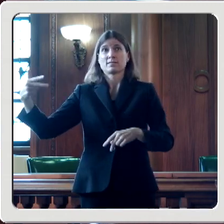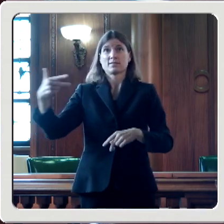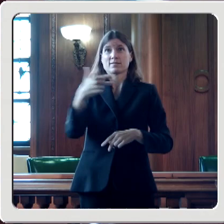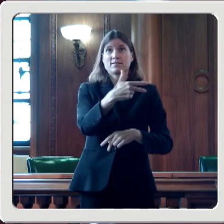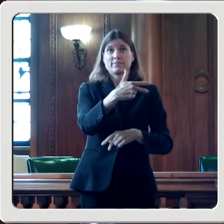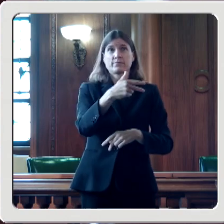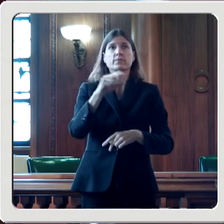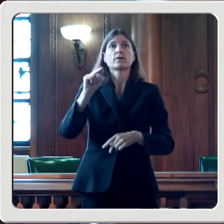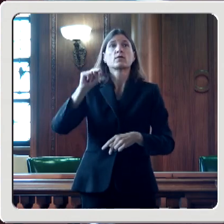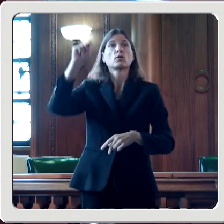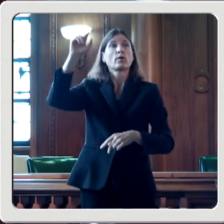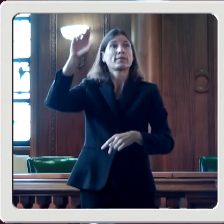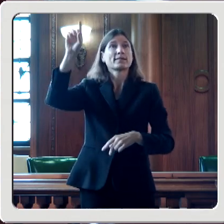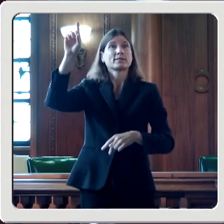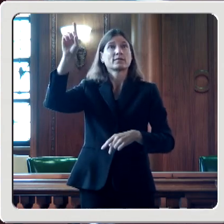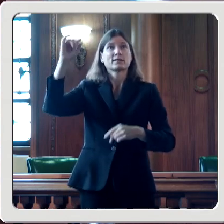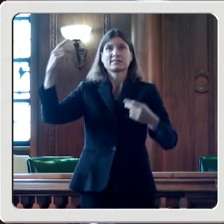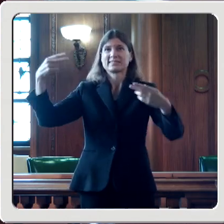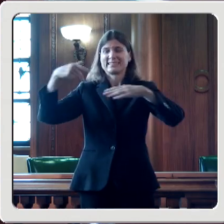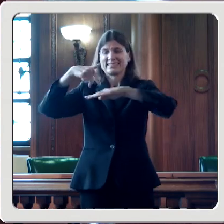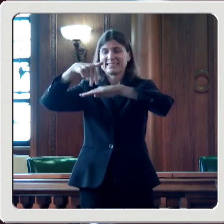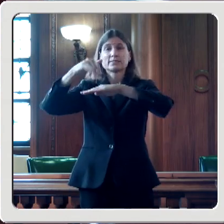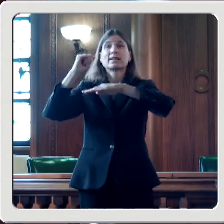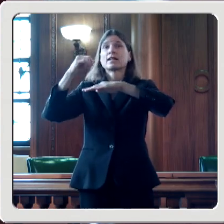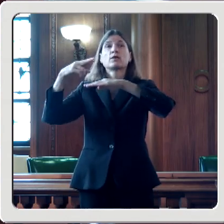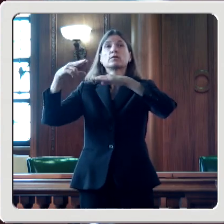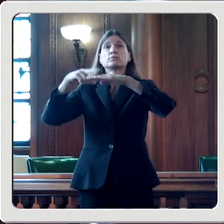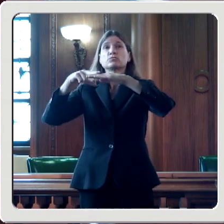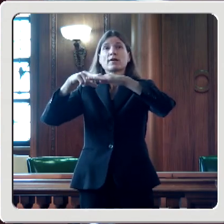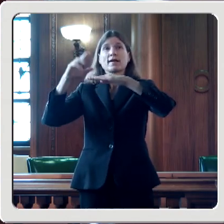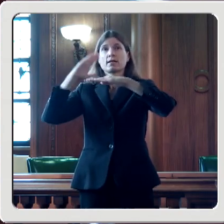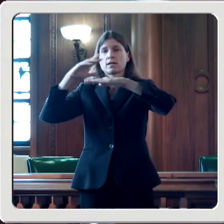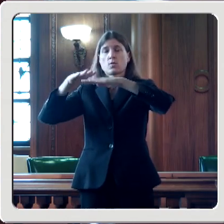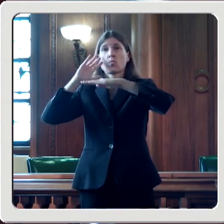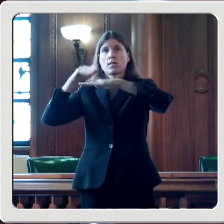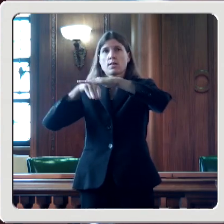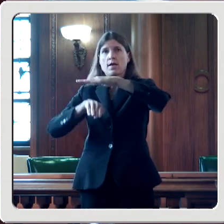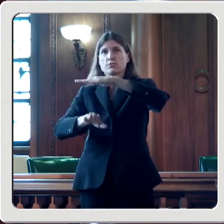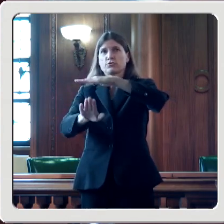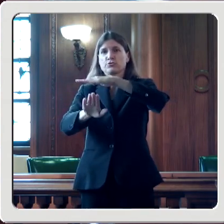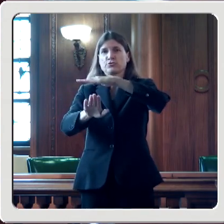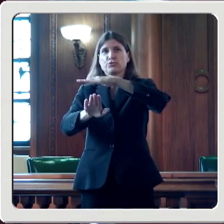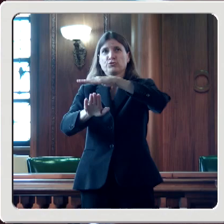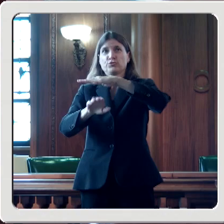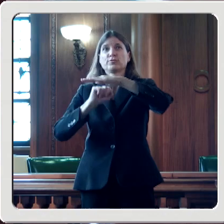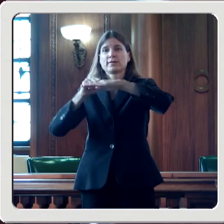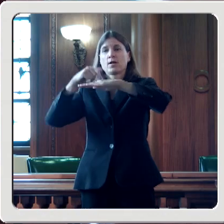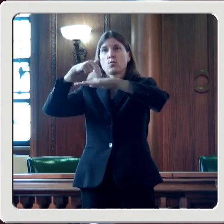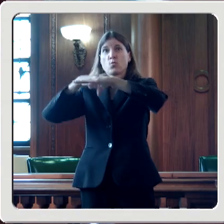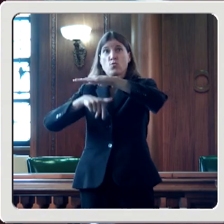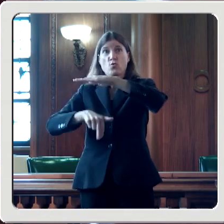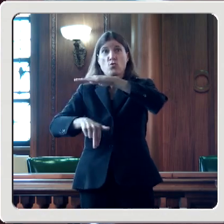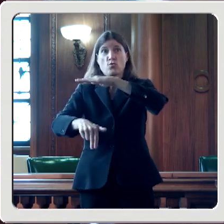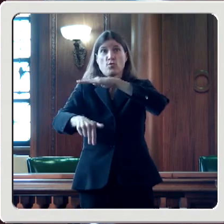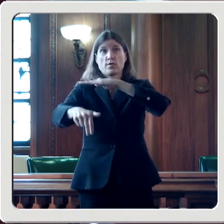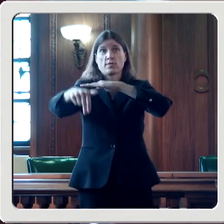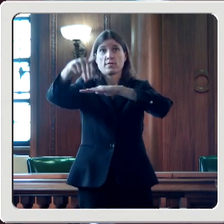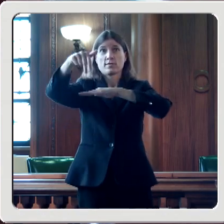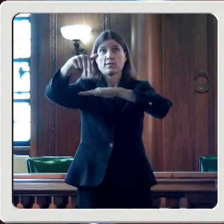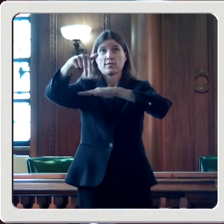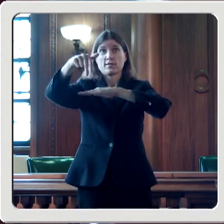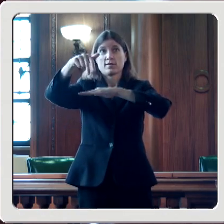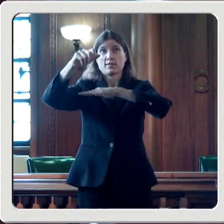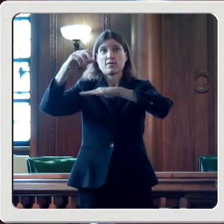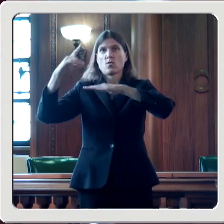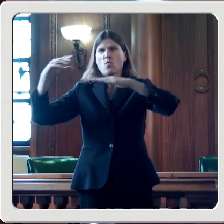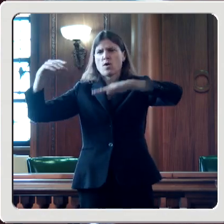in, and soon that will be opening to coincide with the Brightwood Lincoln New School, $80 million, $90